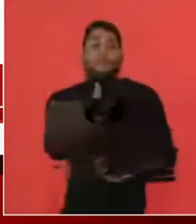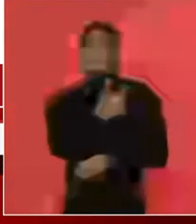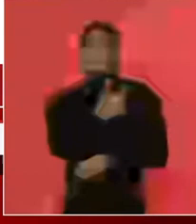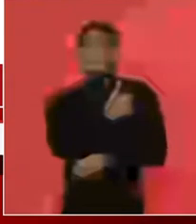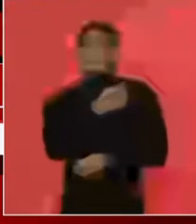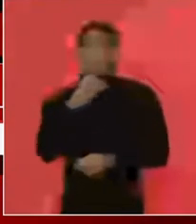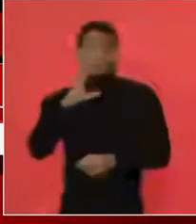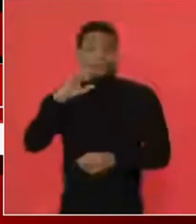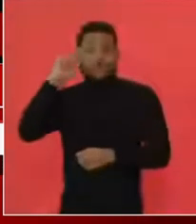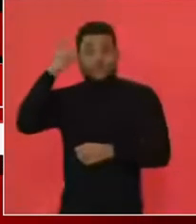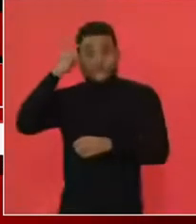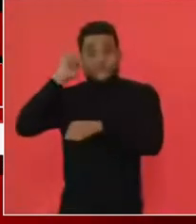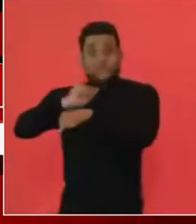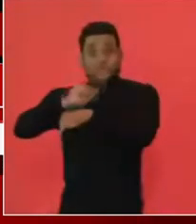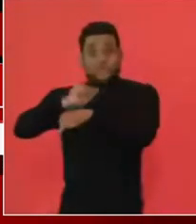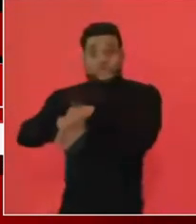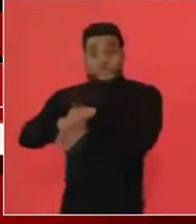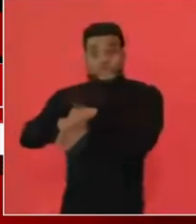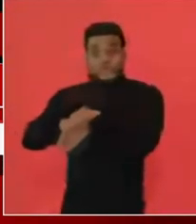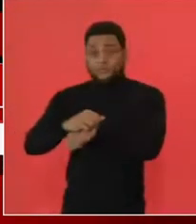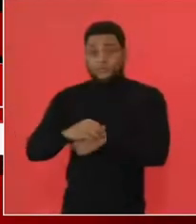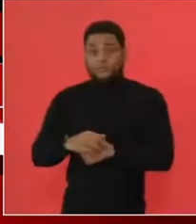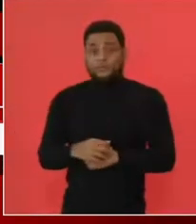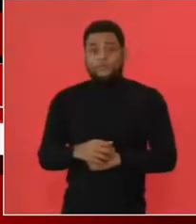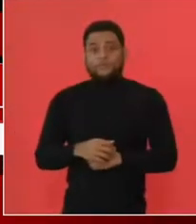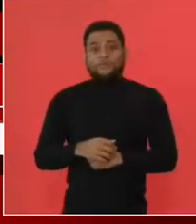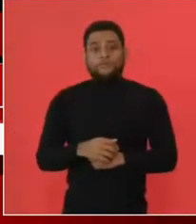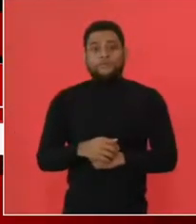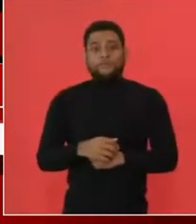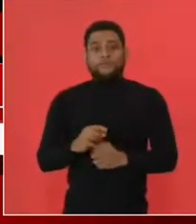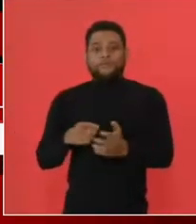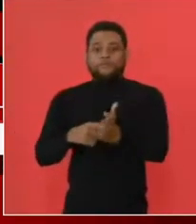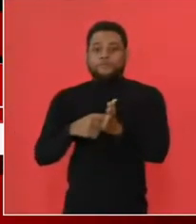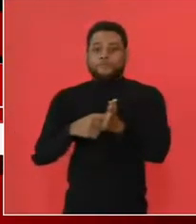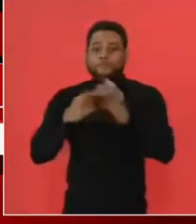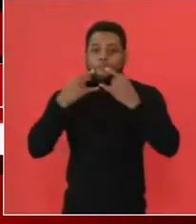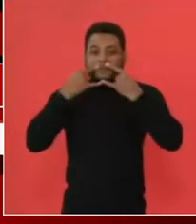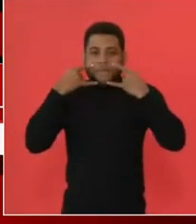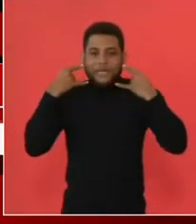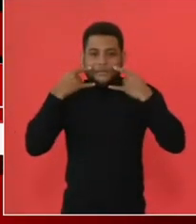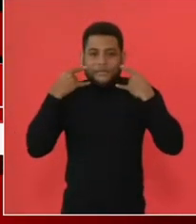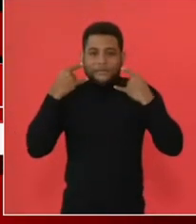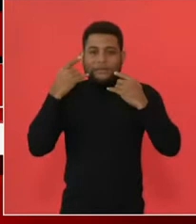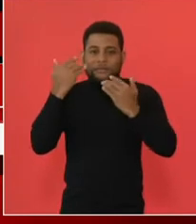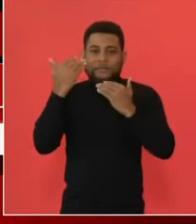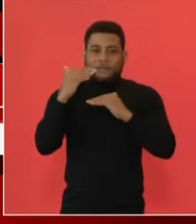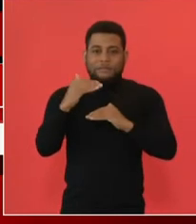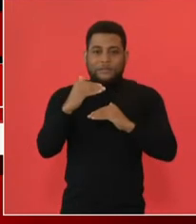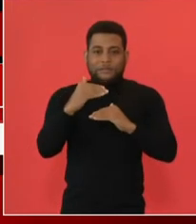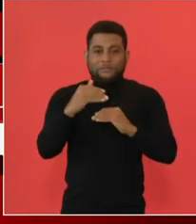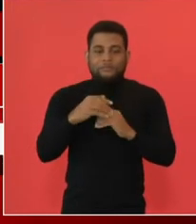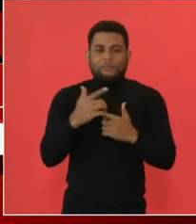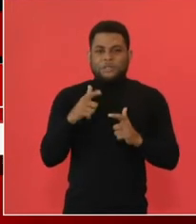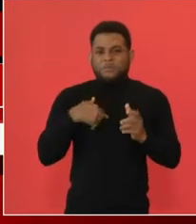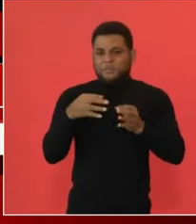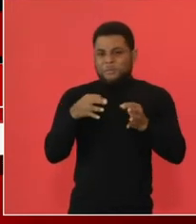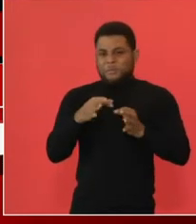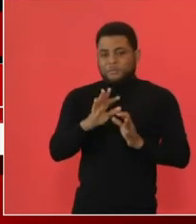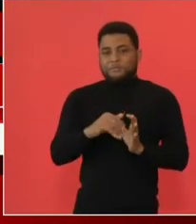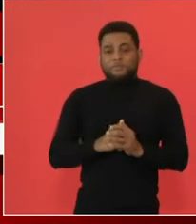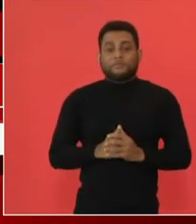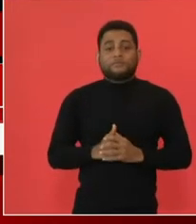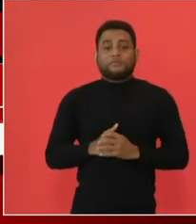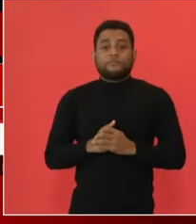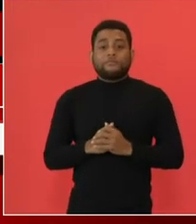to wear masks under the following conditions, but you should feel free to wear a mask whenever you want to. But you have to